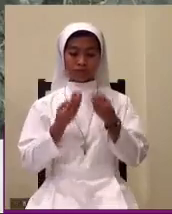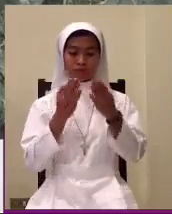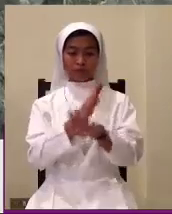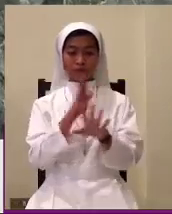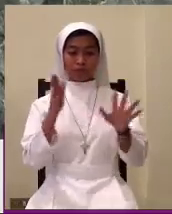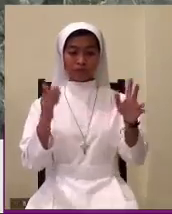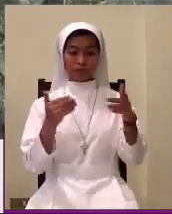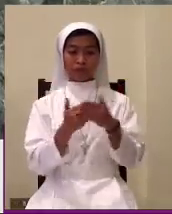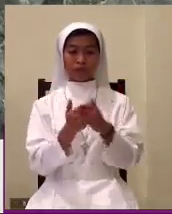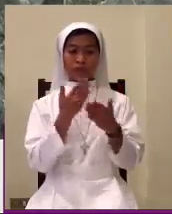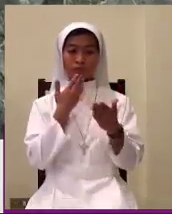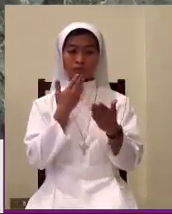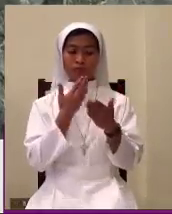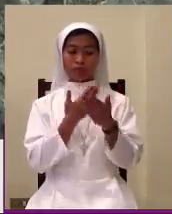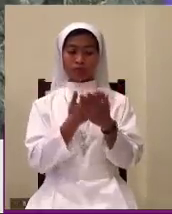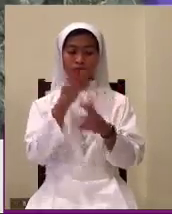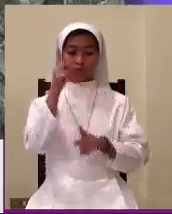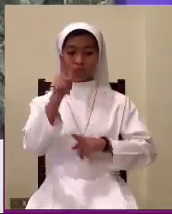that is good.